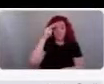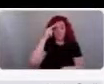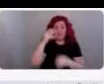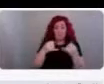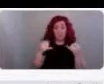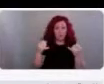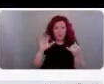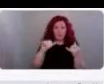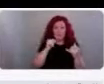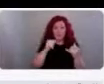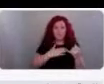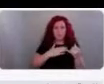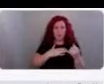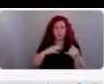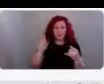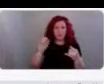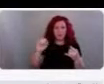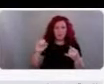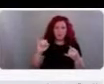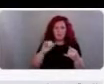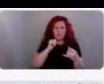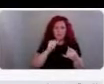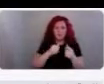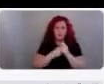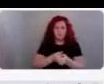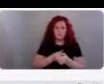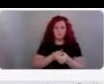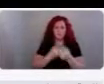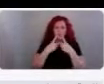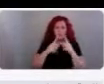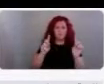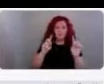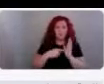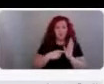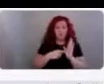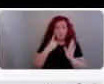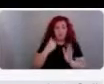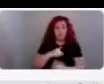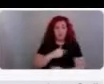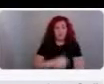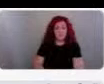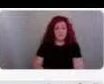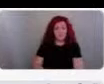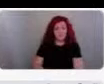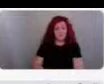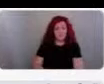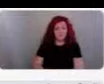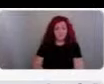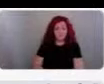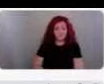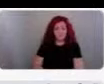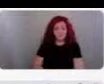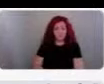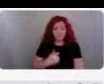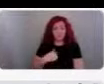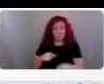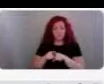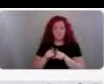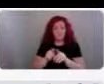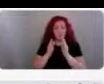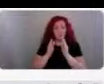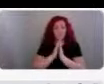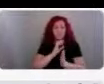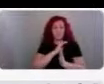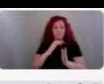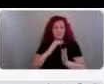of interest and it's not conducive i don't think too effective representation for us so i also would request that the commission go back to